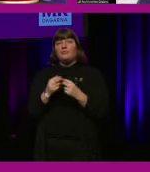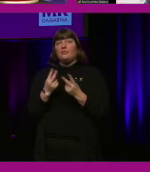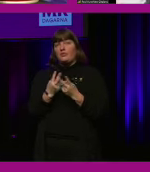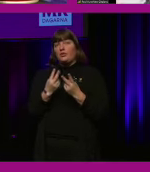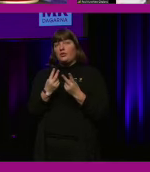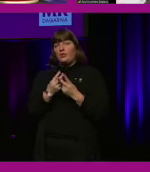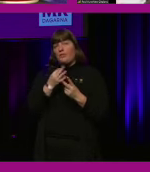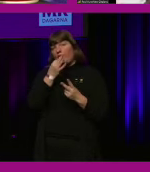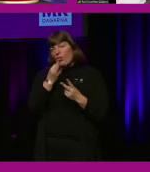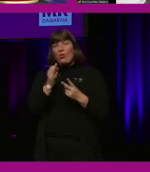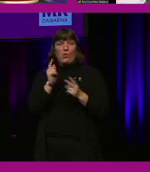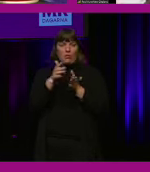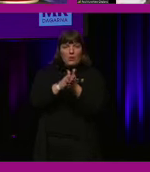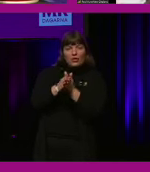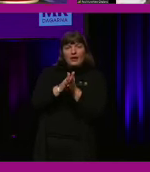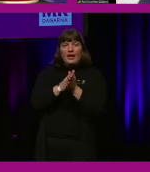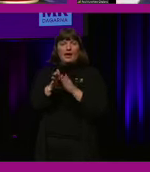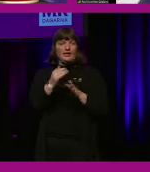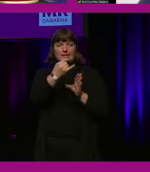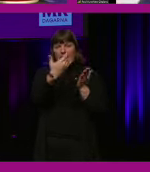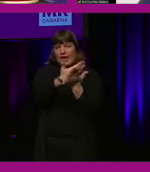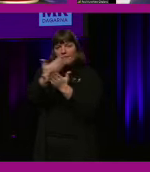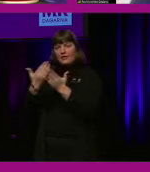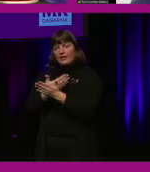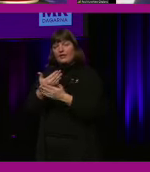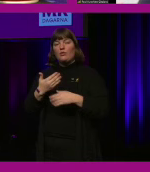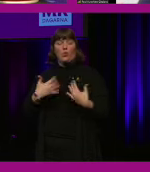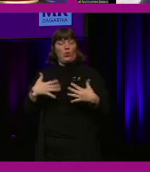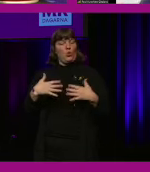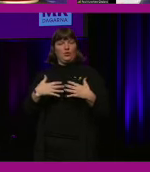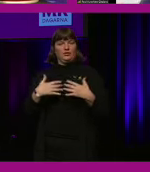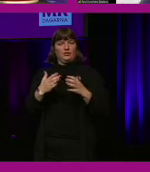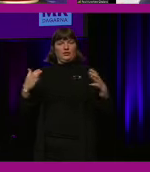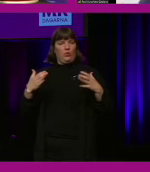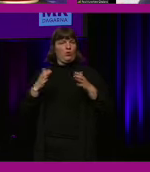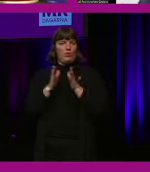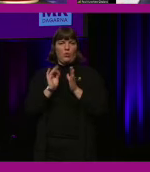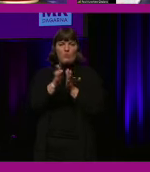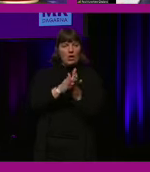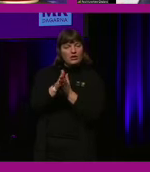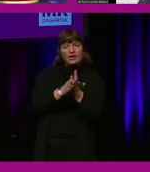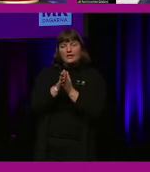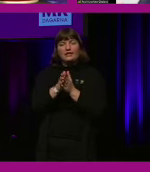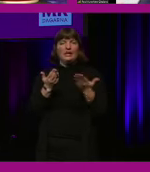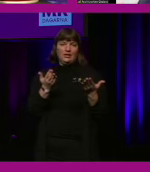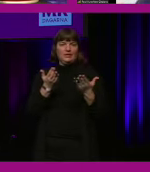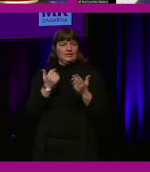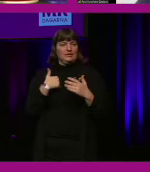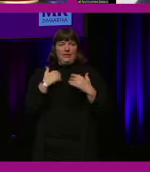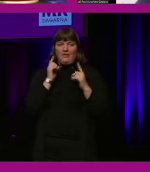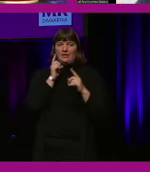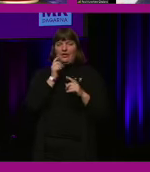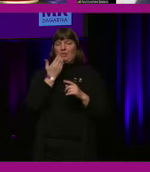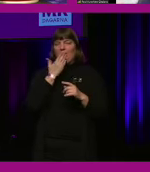the challenges and the commentaries were very, very rich. I can't do them justice, so forgive me in